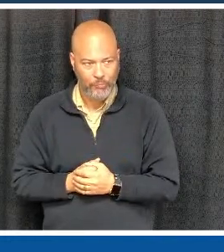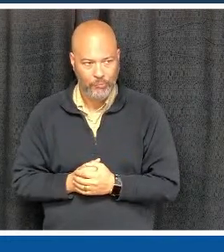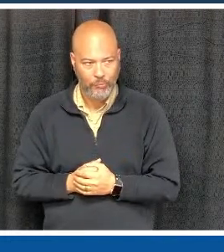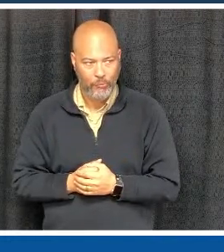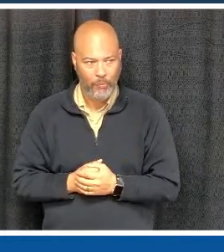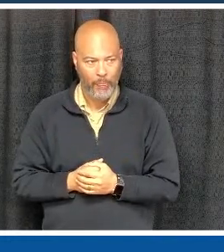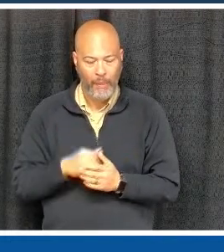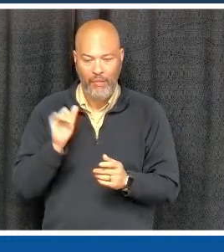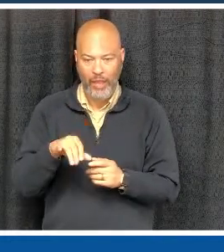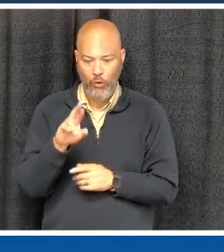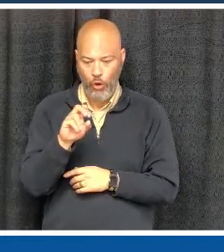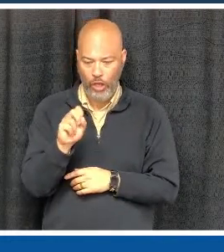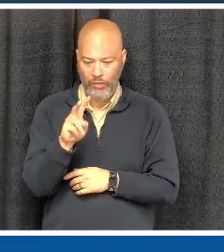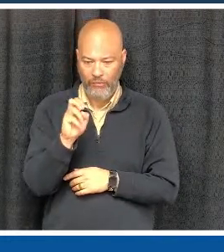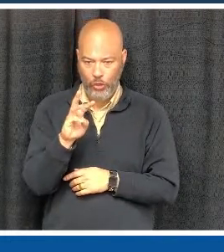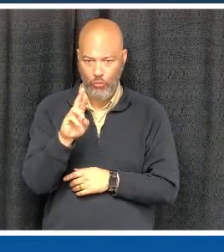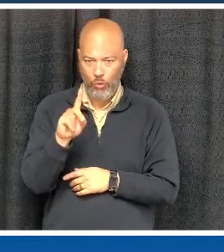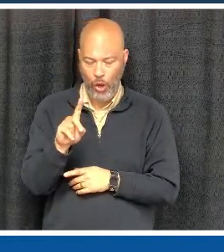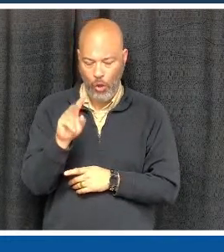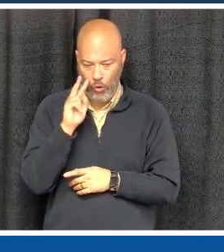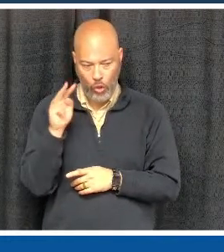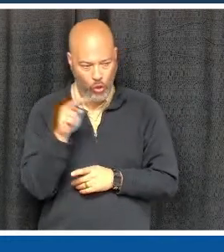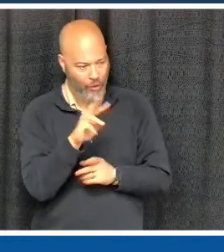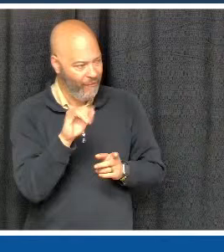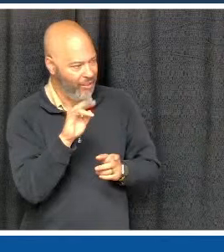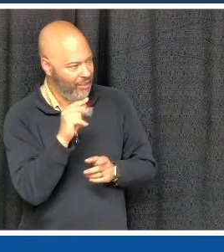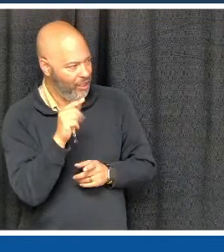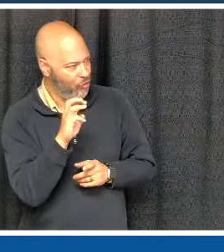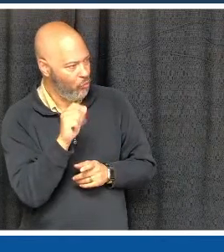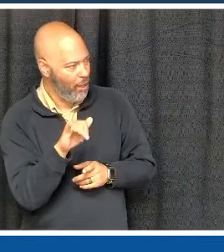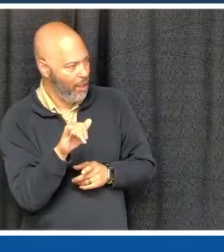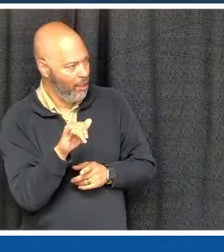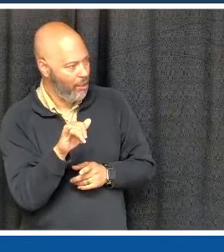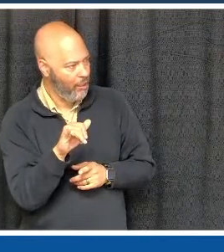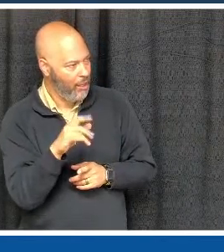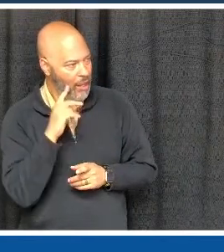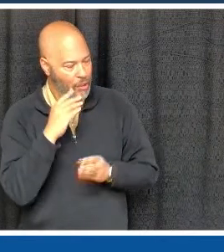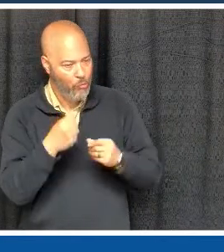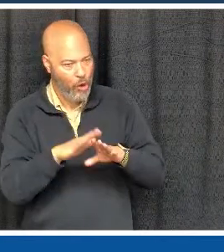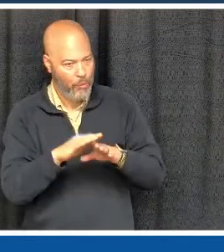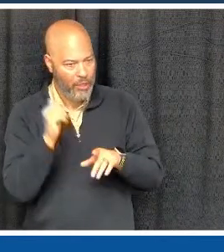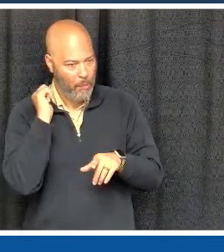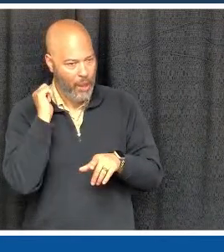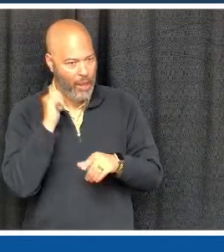This is from Rossview Road looking at West Vintage Way, and the property is at the back.